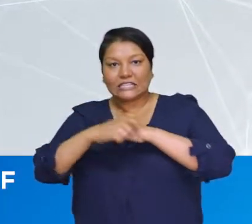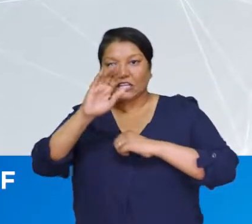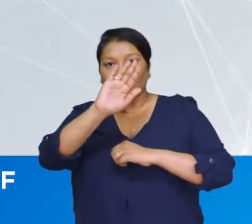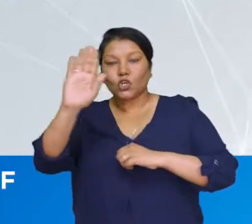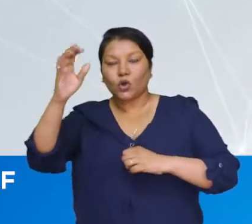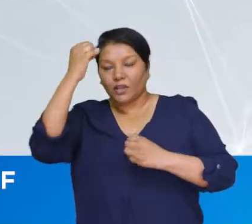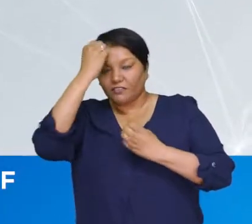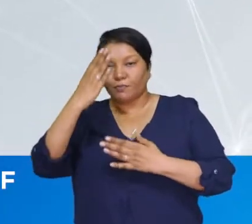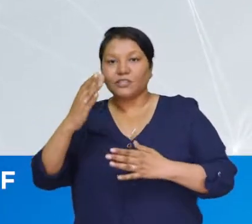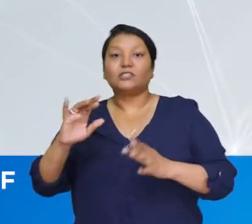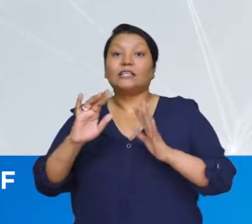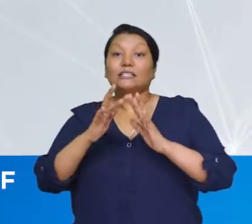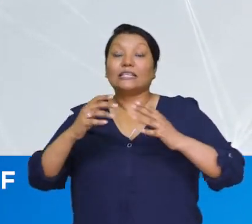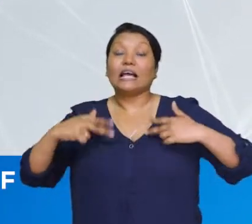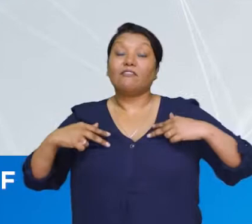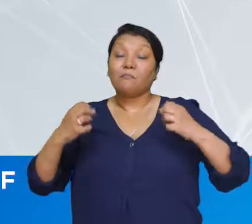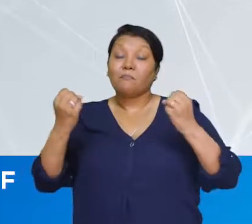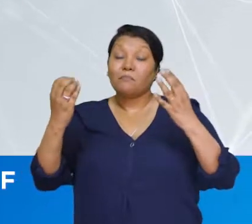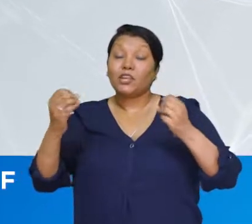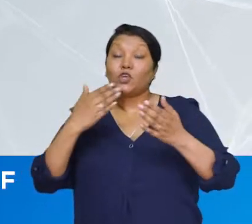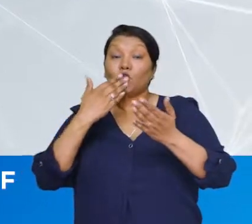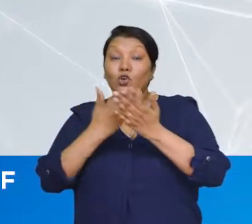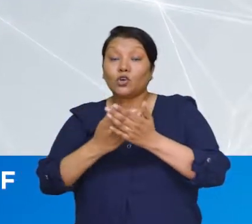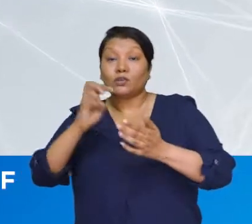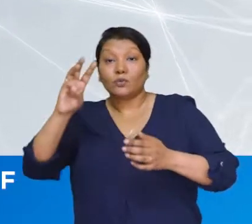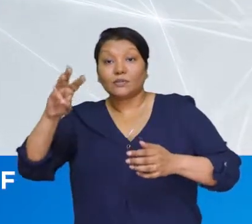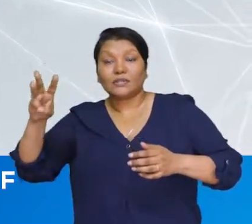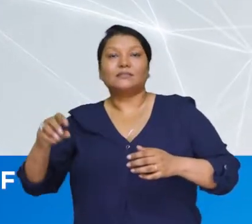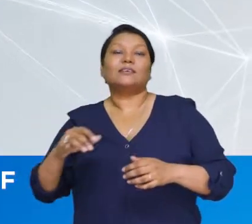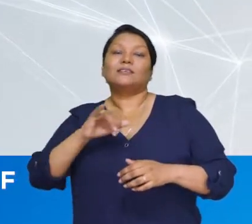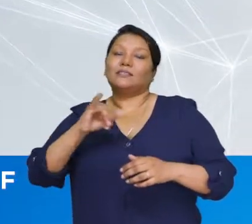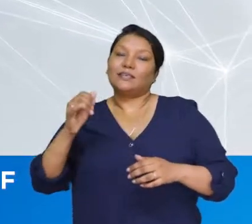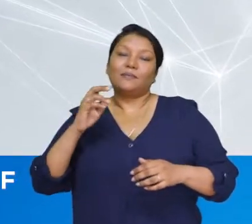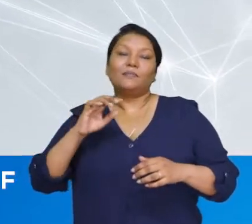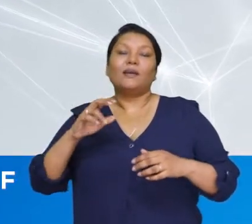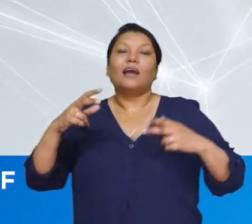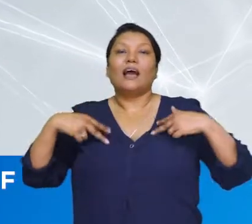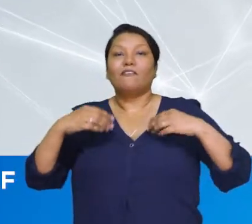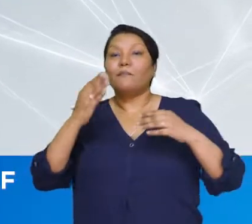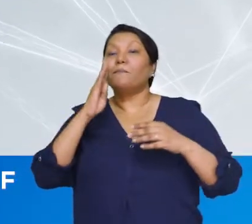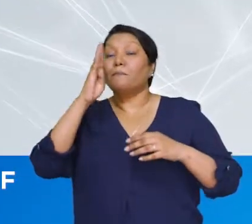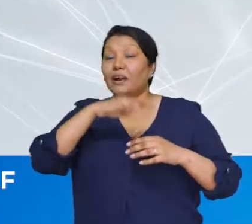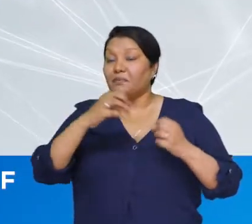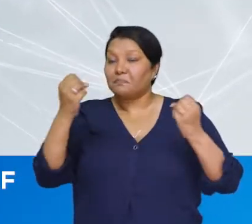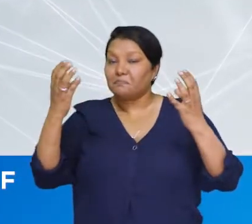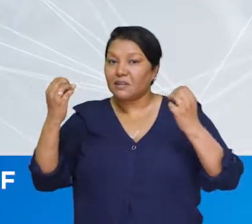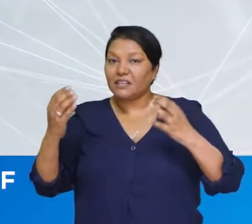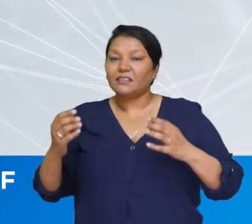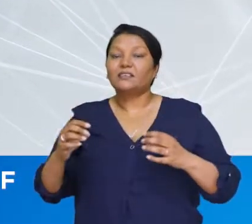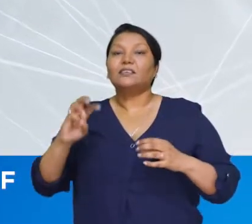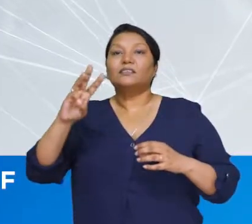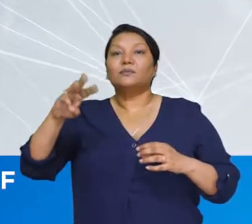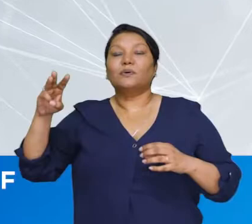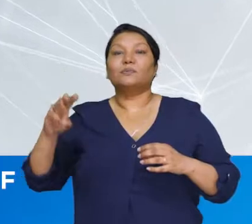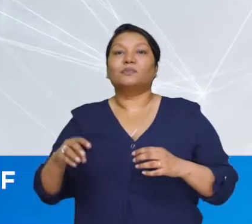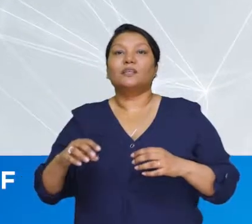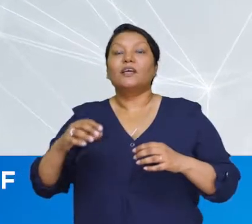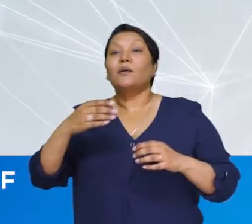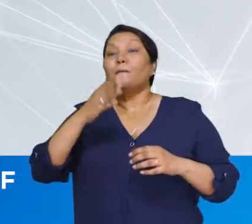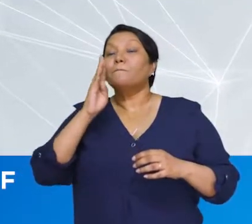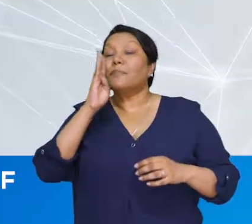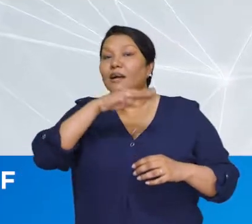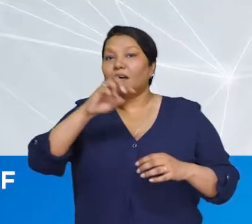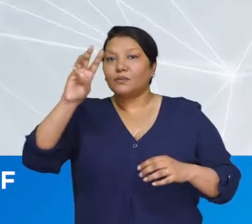internet has many good websites that help us work and play. There are also many bad websites which can trick us into sharing our username and